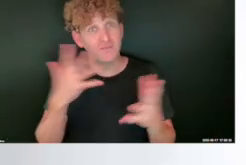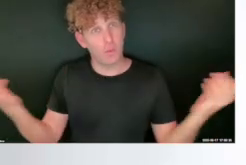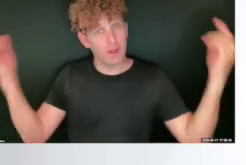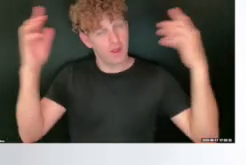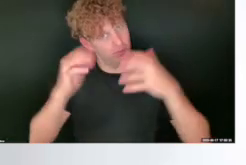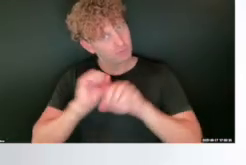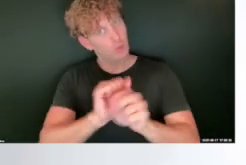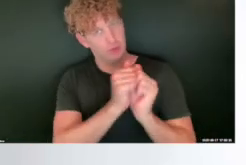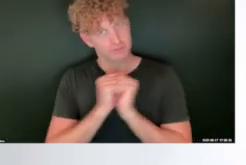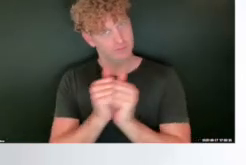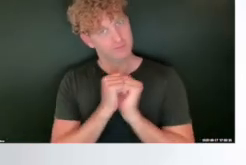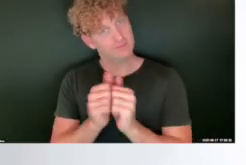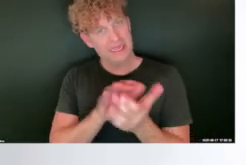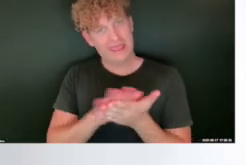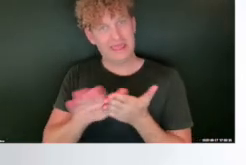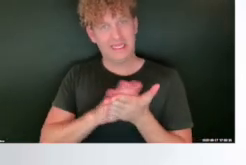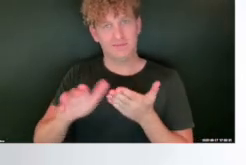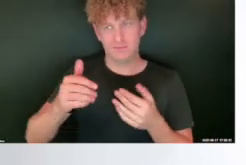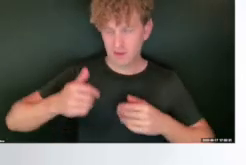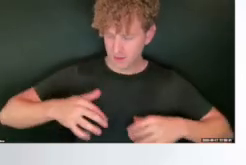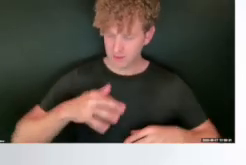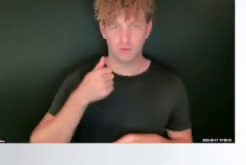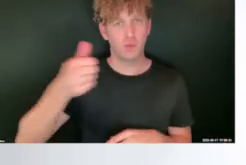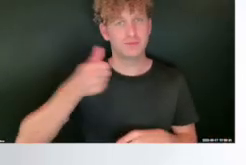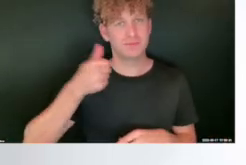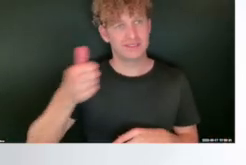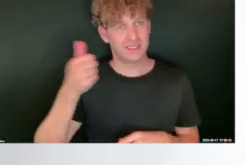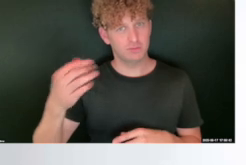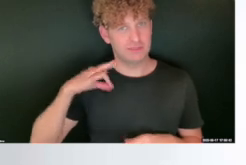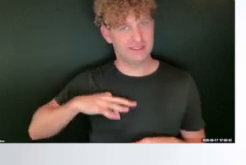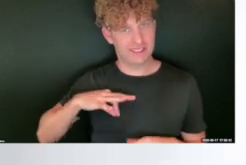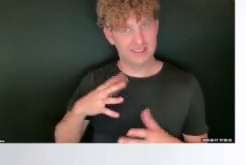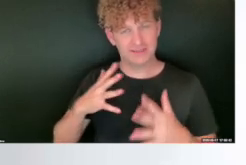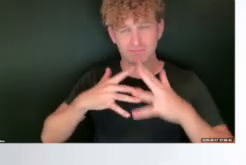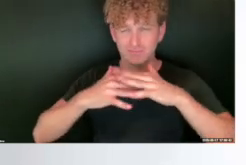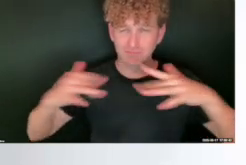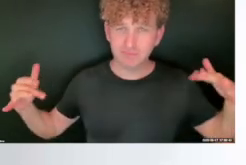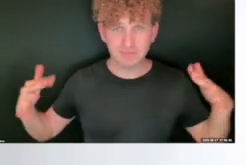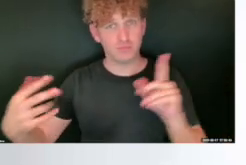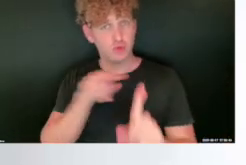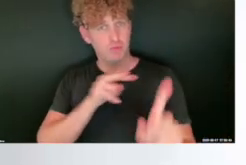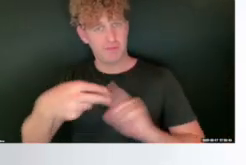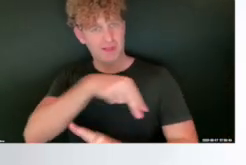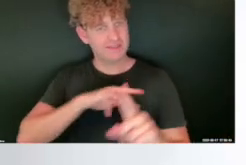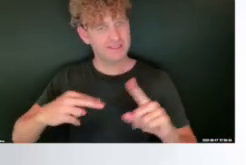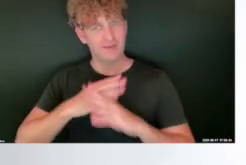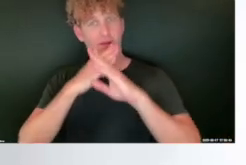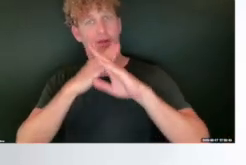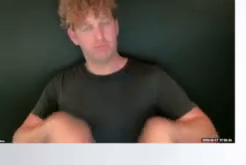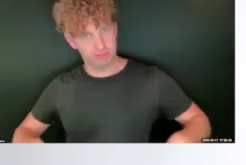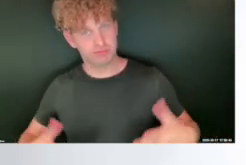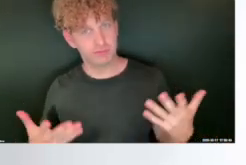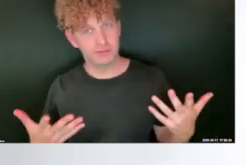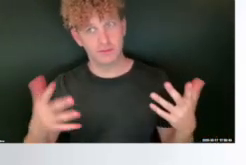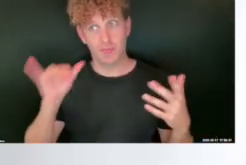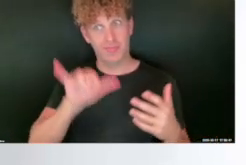Project Core. And these will be facilitated by project leads for each respective program, Ender Atwell, Brianna Rocha, and